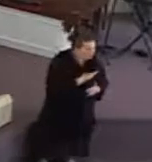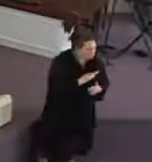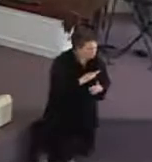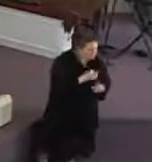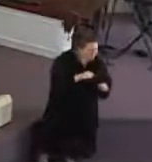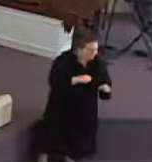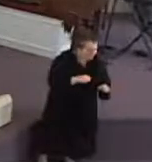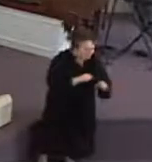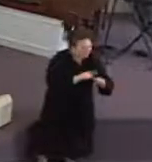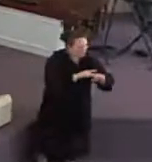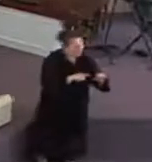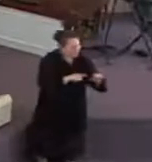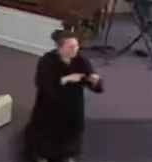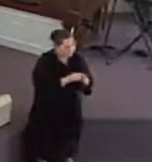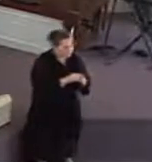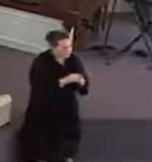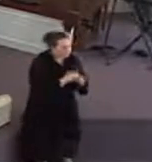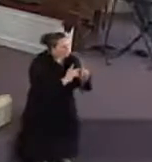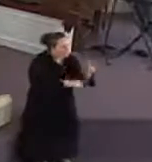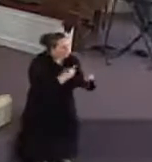cries out for justice.